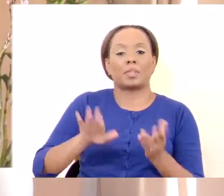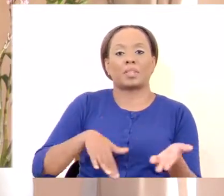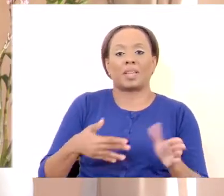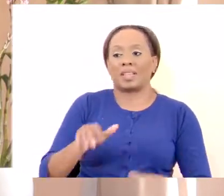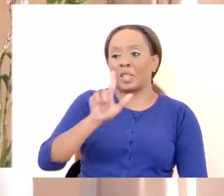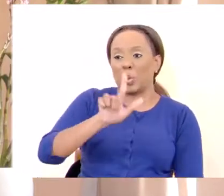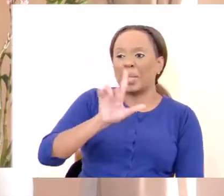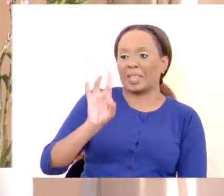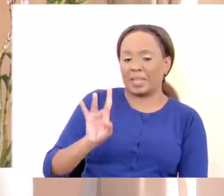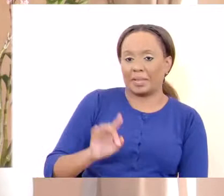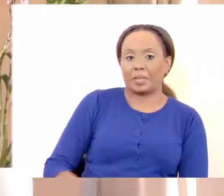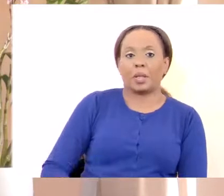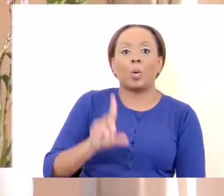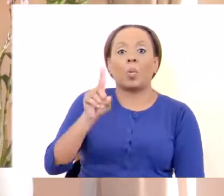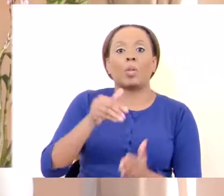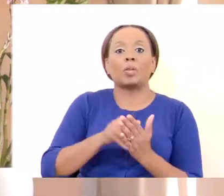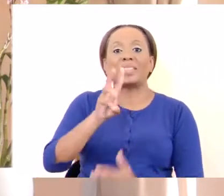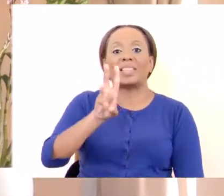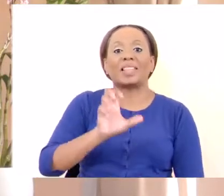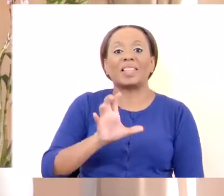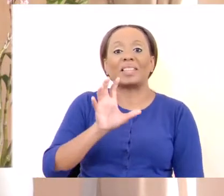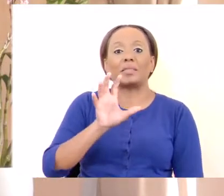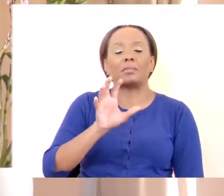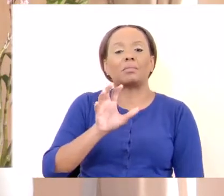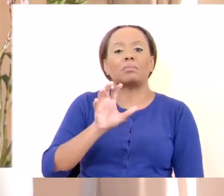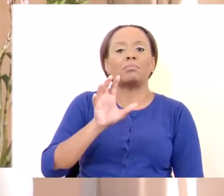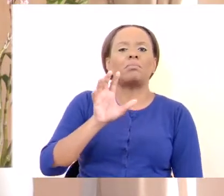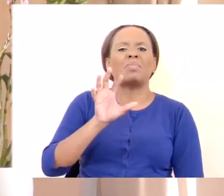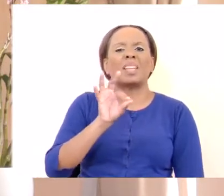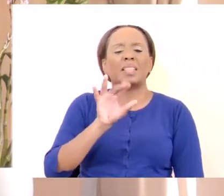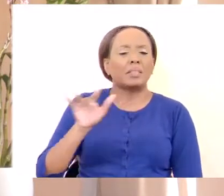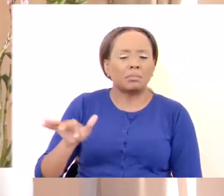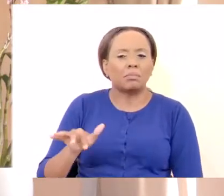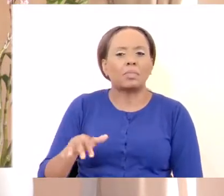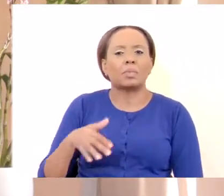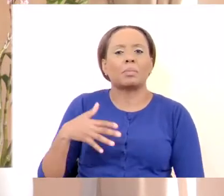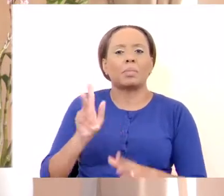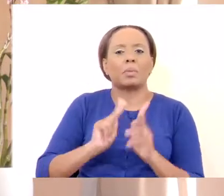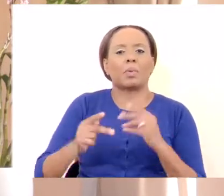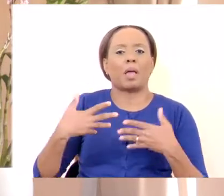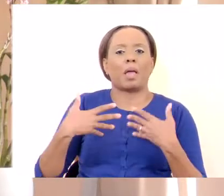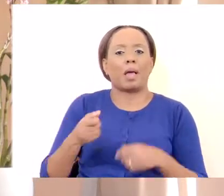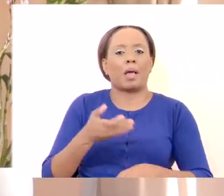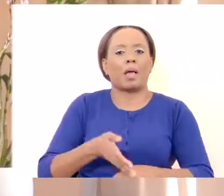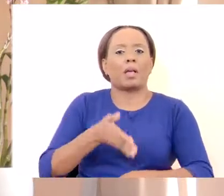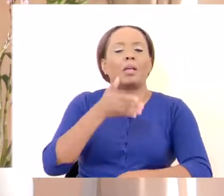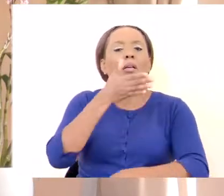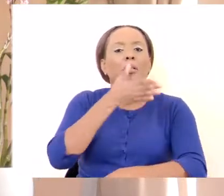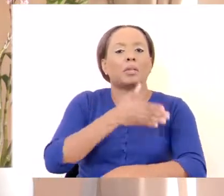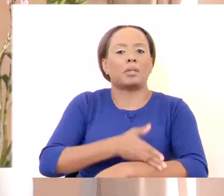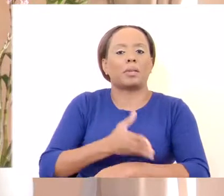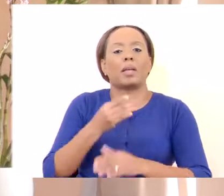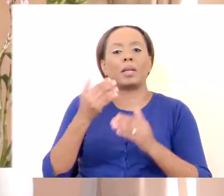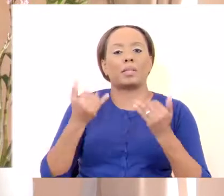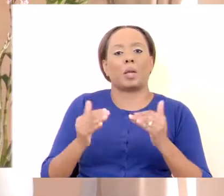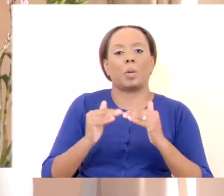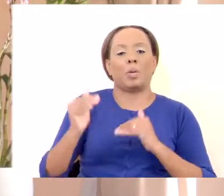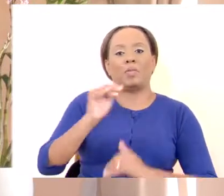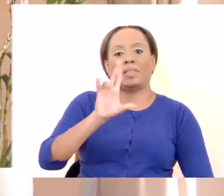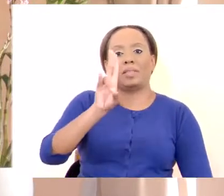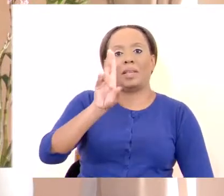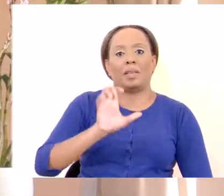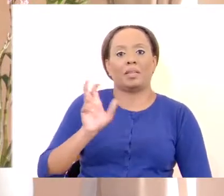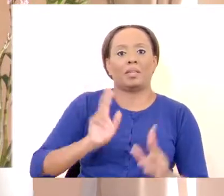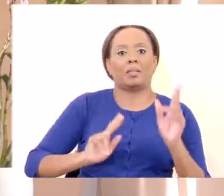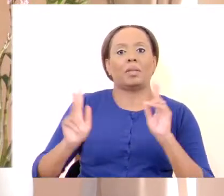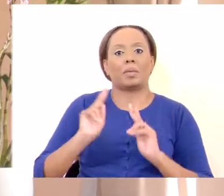been 1,698 recoveries, while 731 active cases remain.